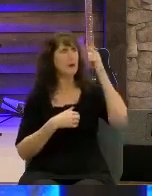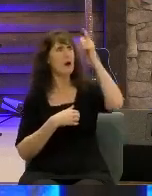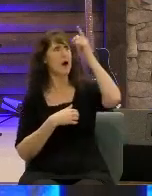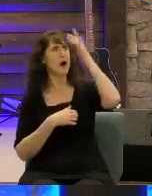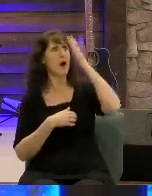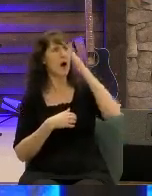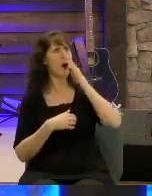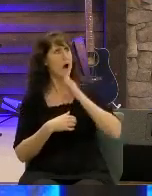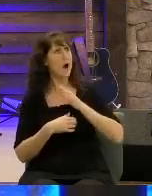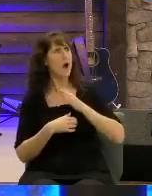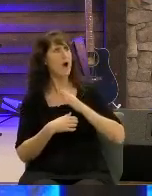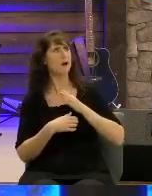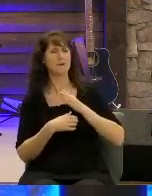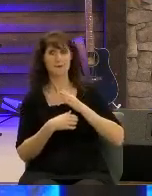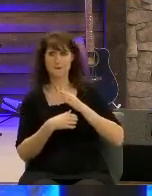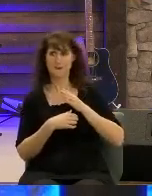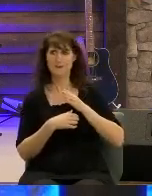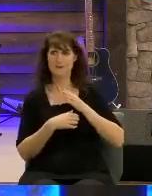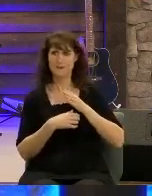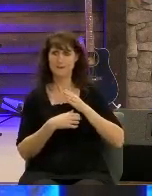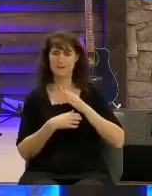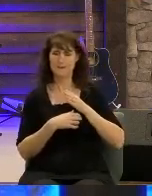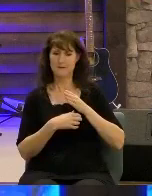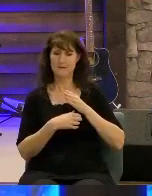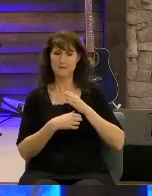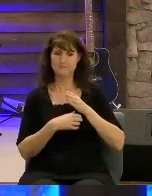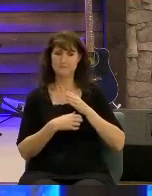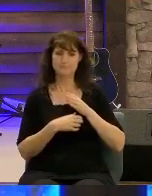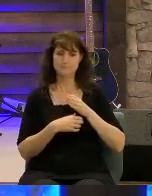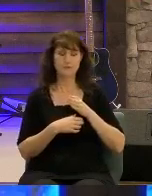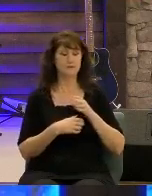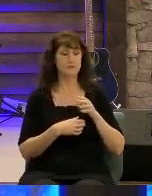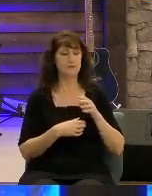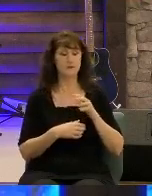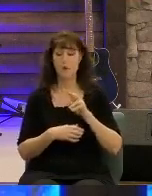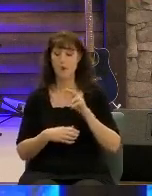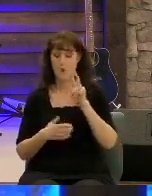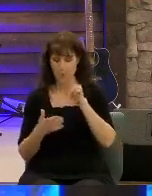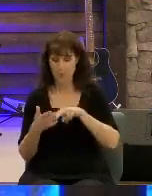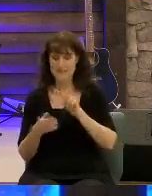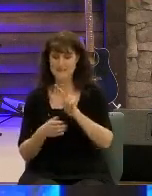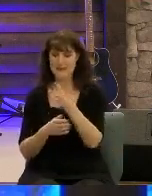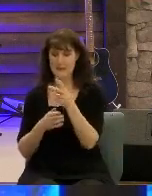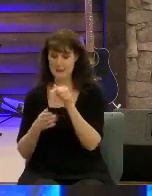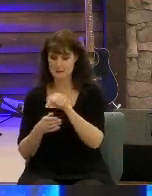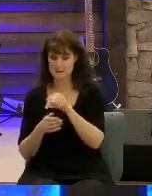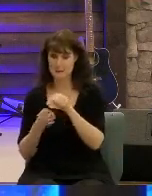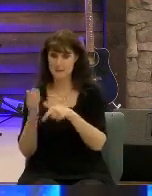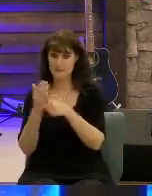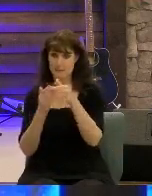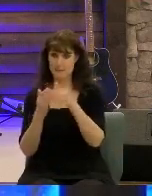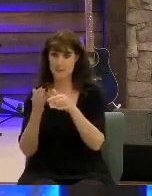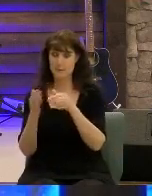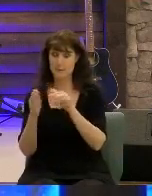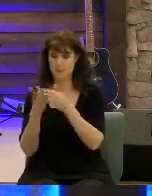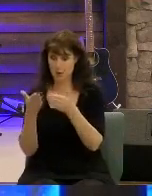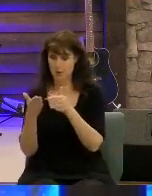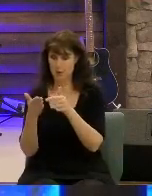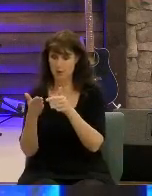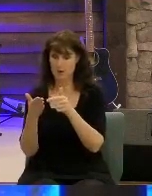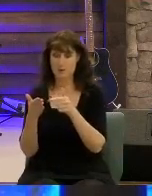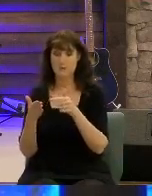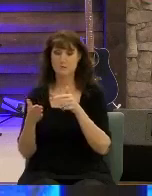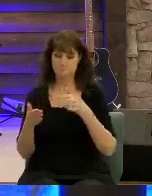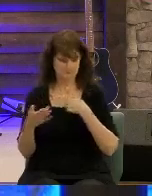right? And so I read volume two, and I got saved. And my life changed forever,